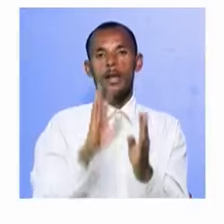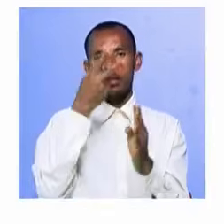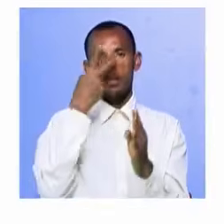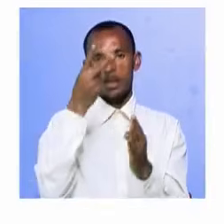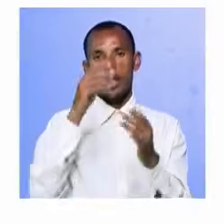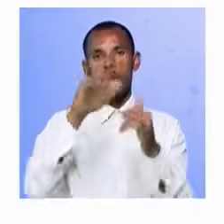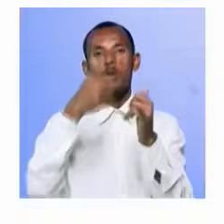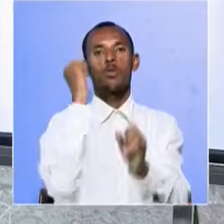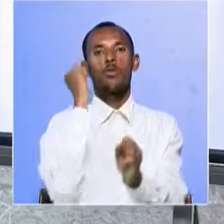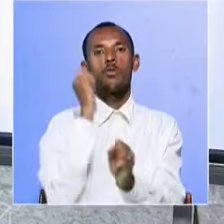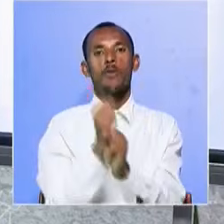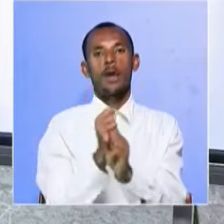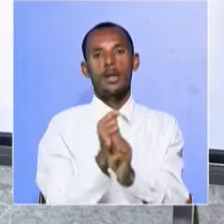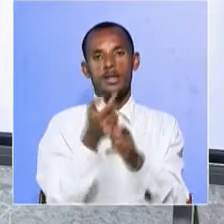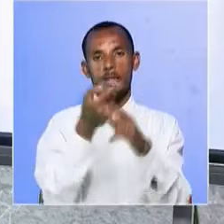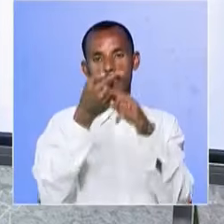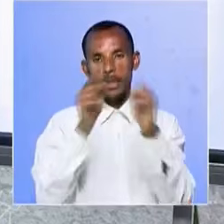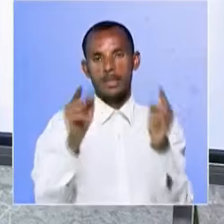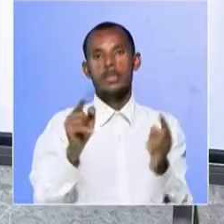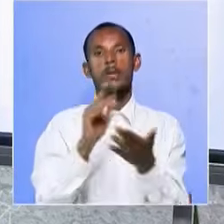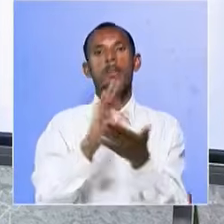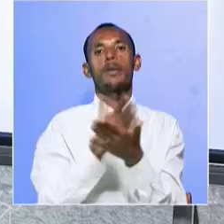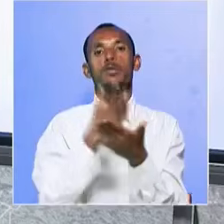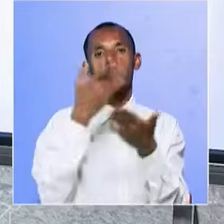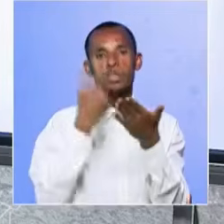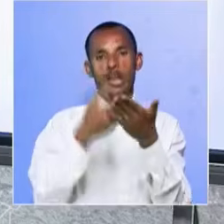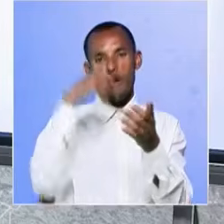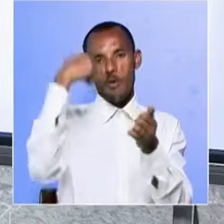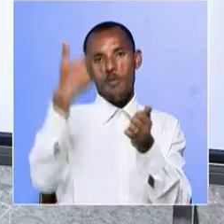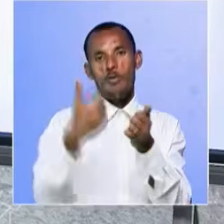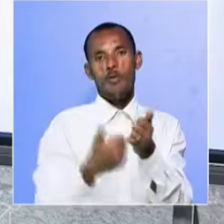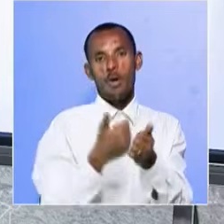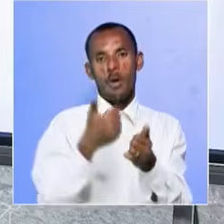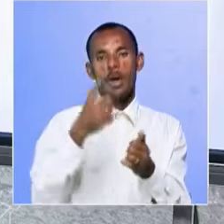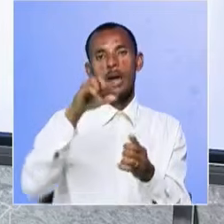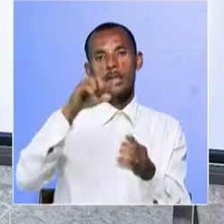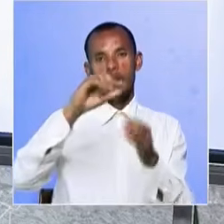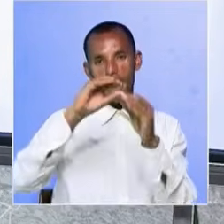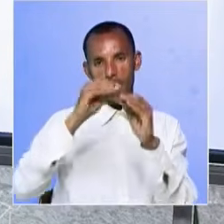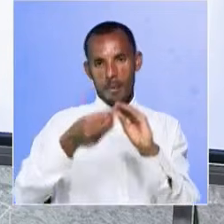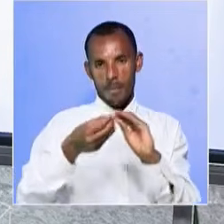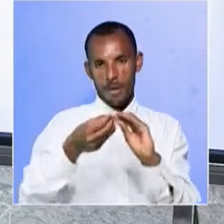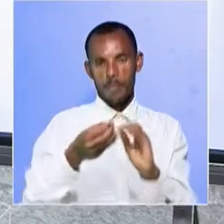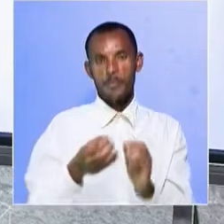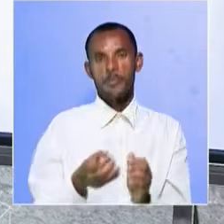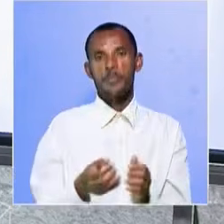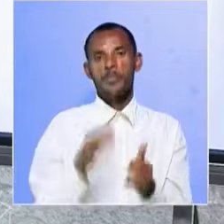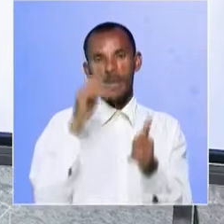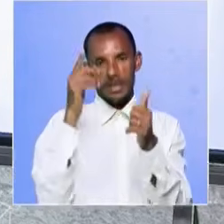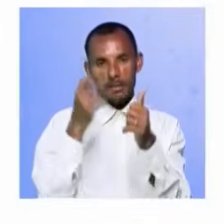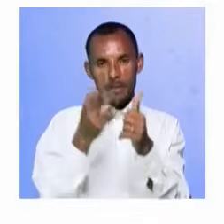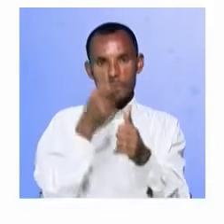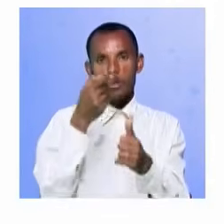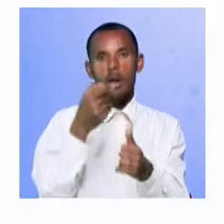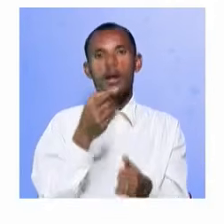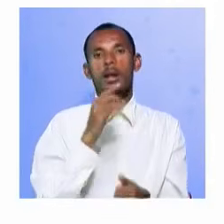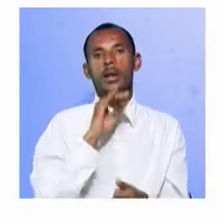to find the difference between the following rational numbers. The first one